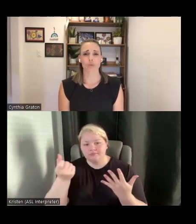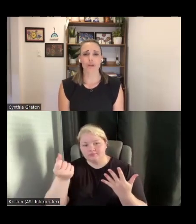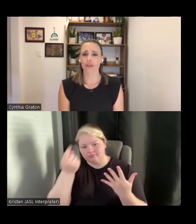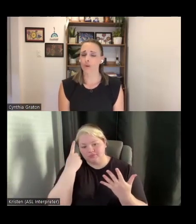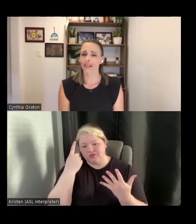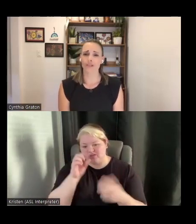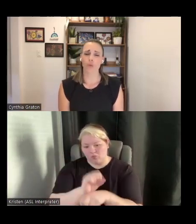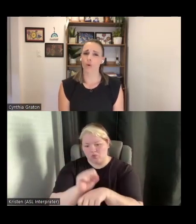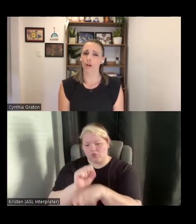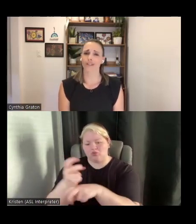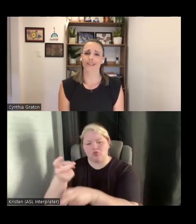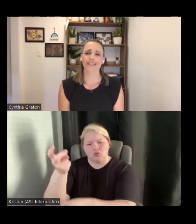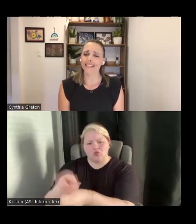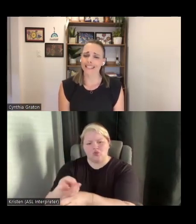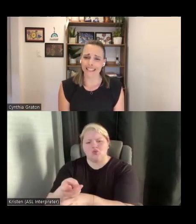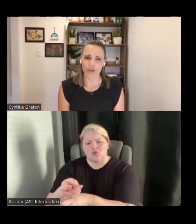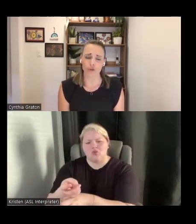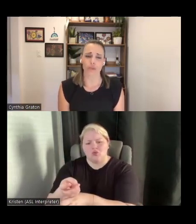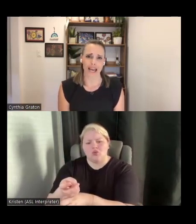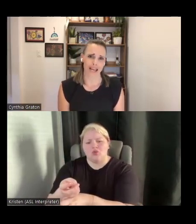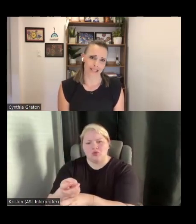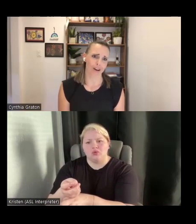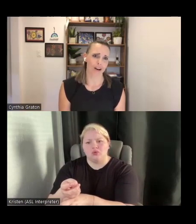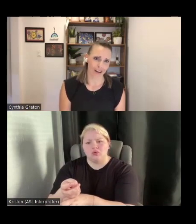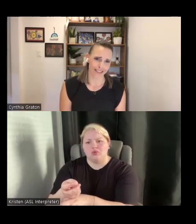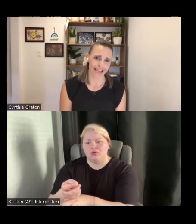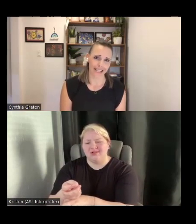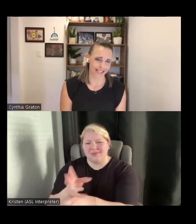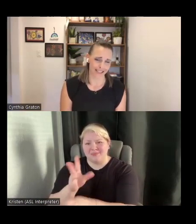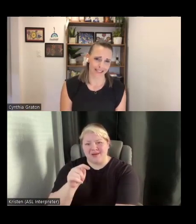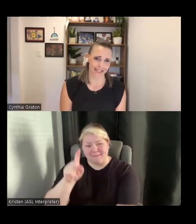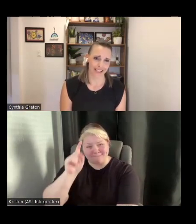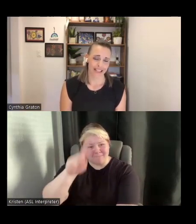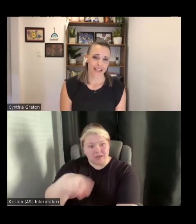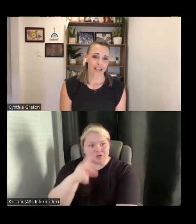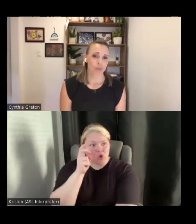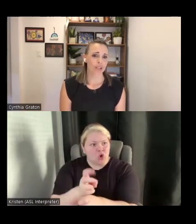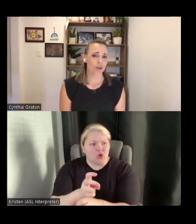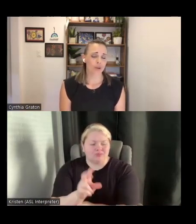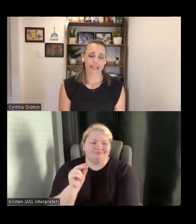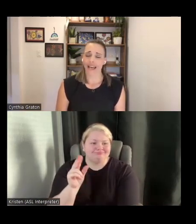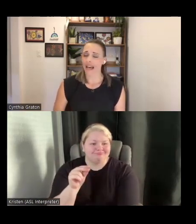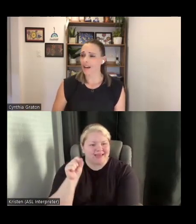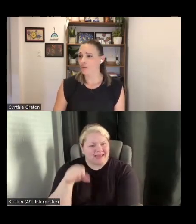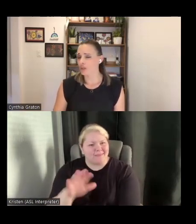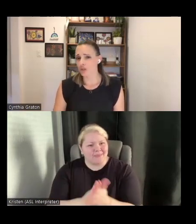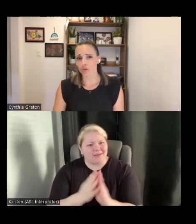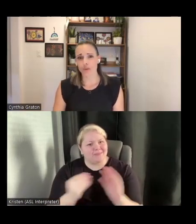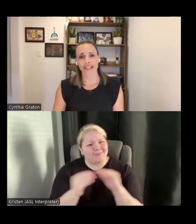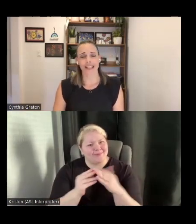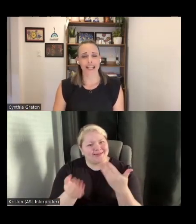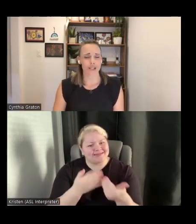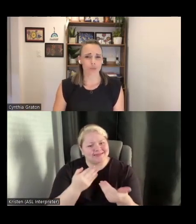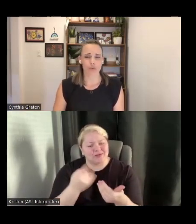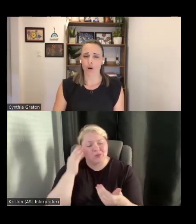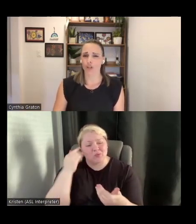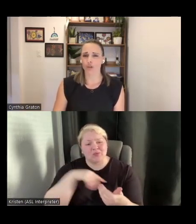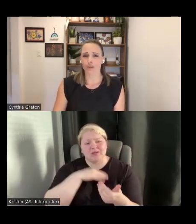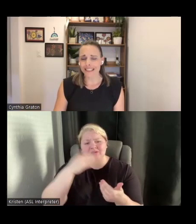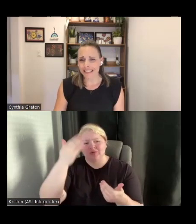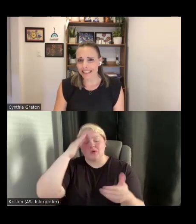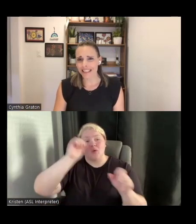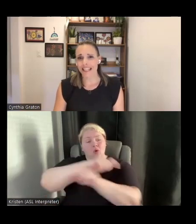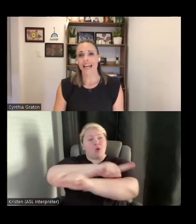is, and we know that the work doesn't need to be as hard as it is. We know that every school and classroom